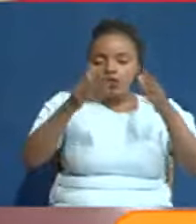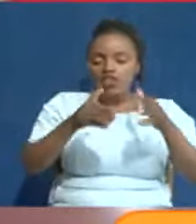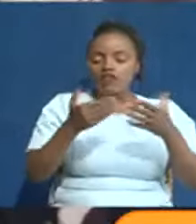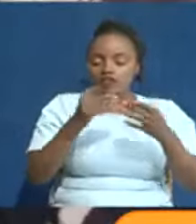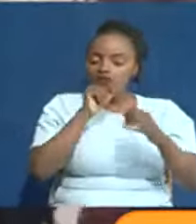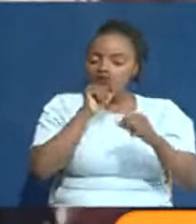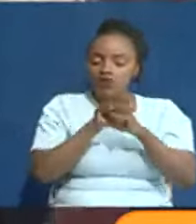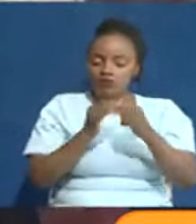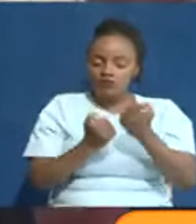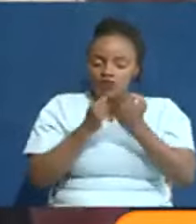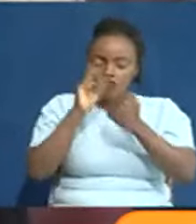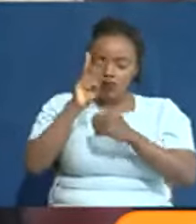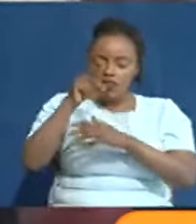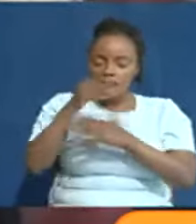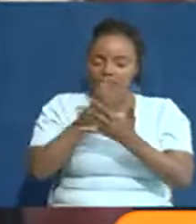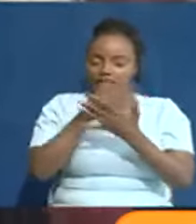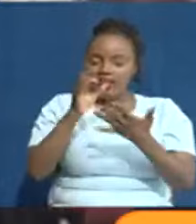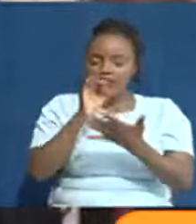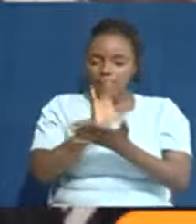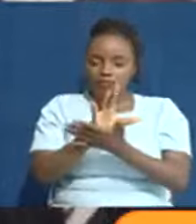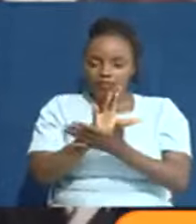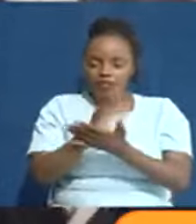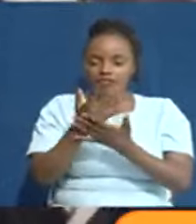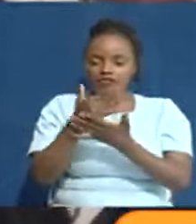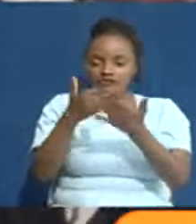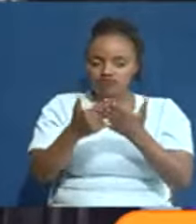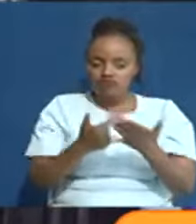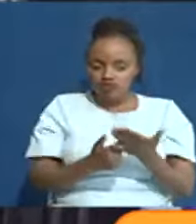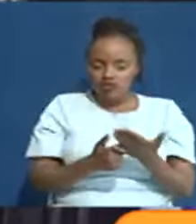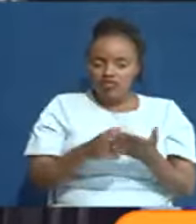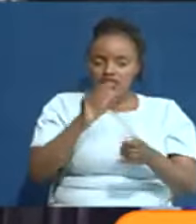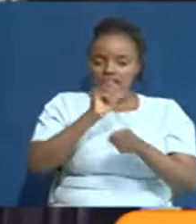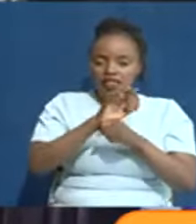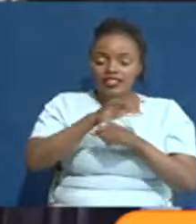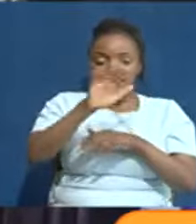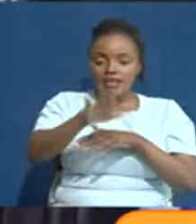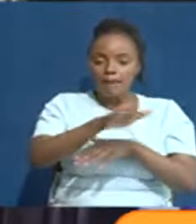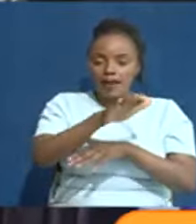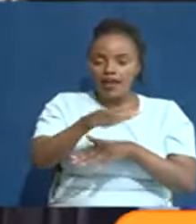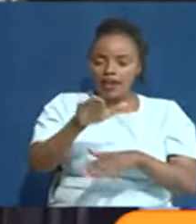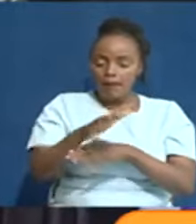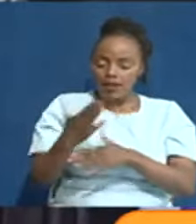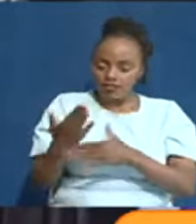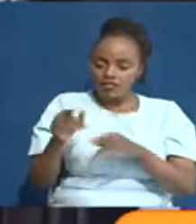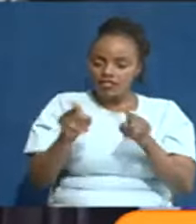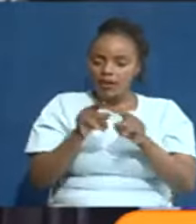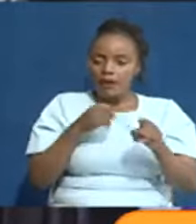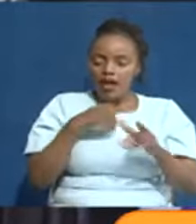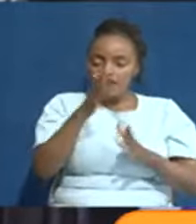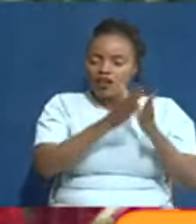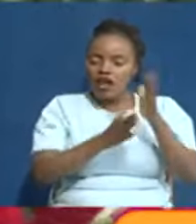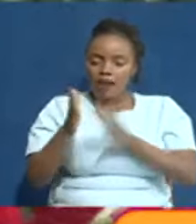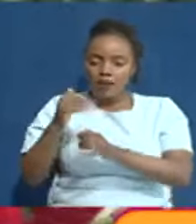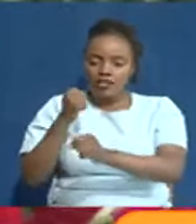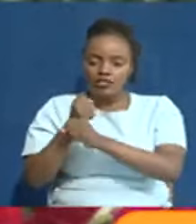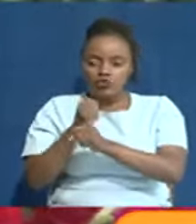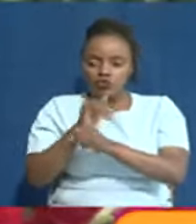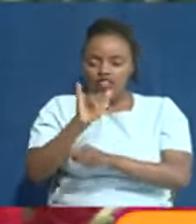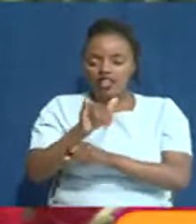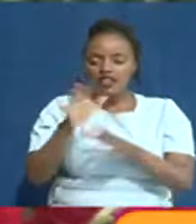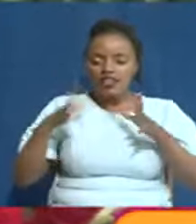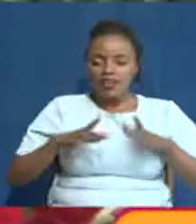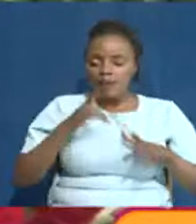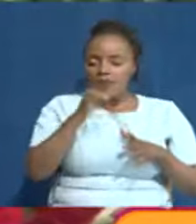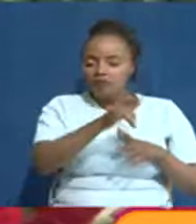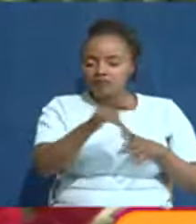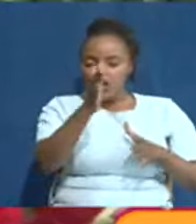their legislators against any impeachment motion on the floor of the 13th parliament amidst talk of a plan to do so. Na wale ambao